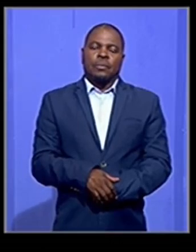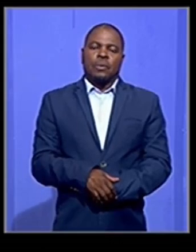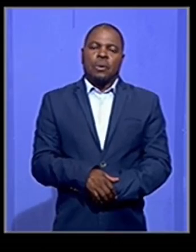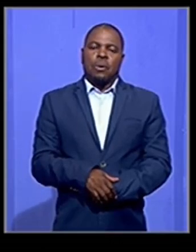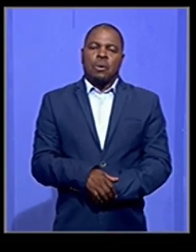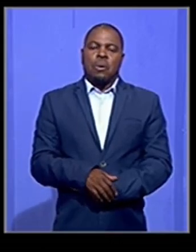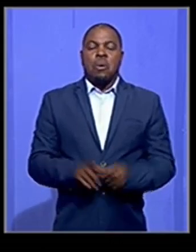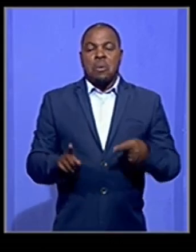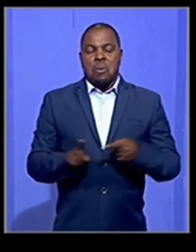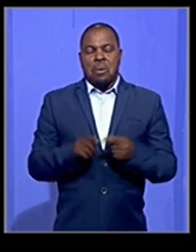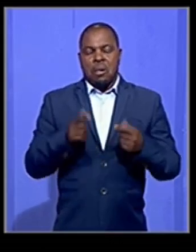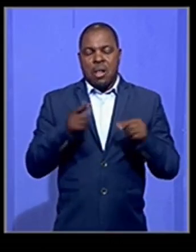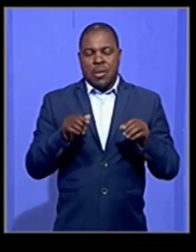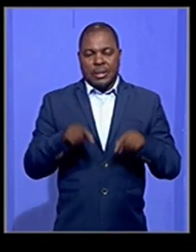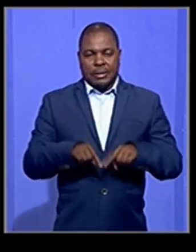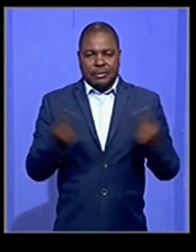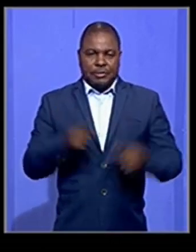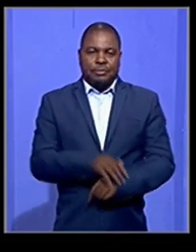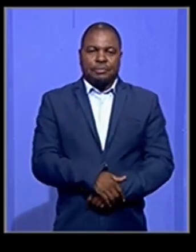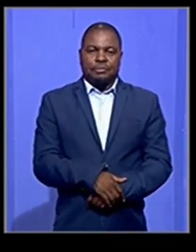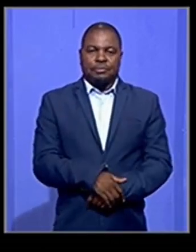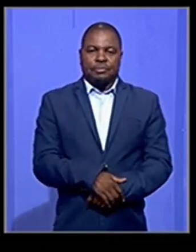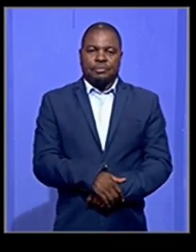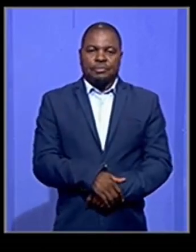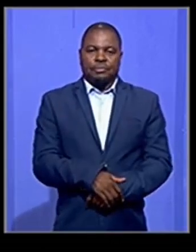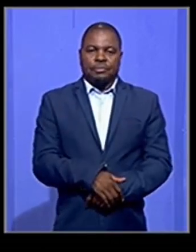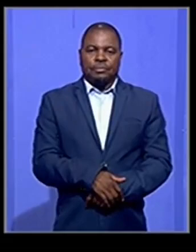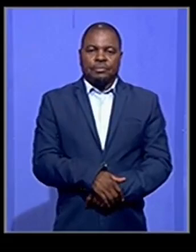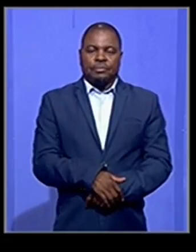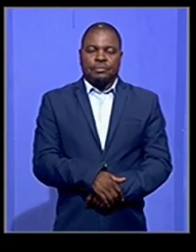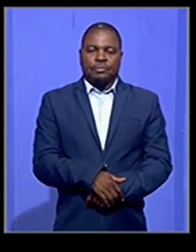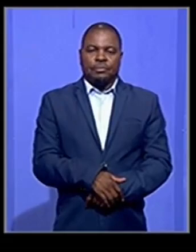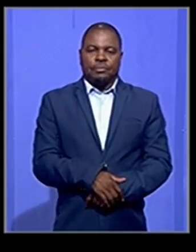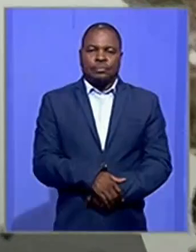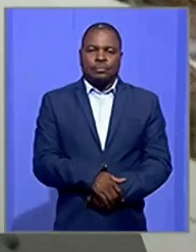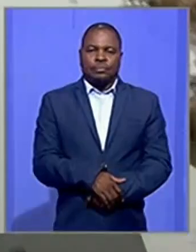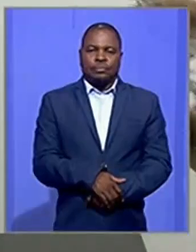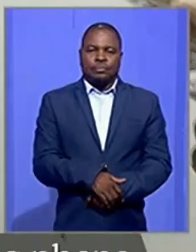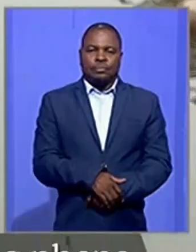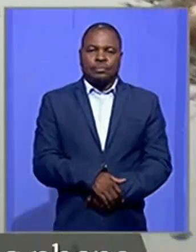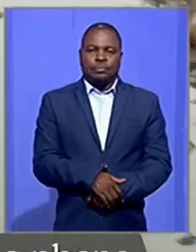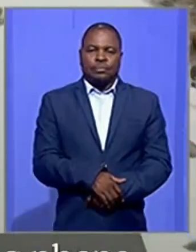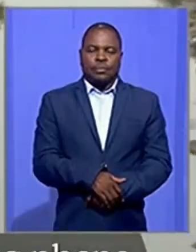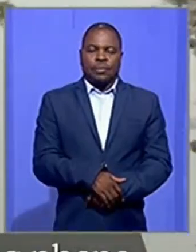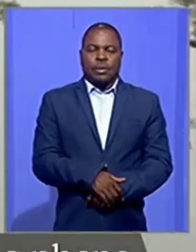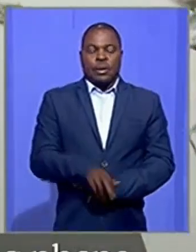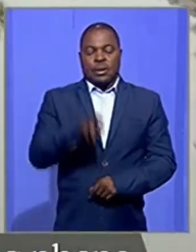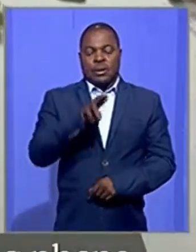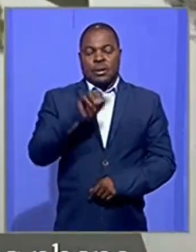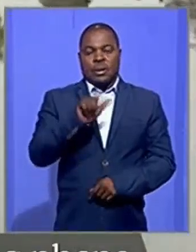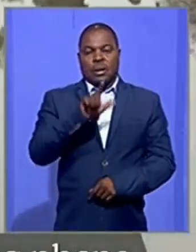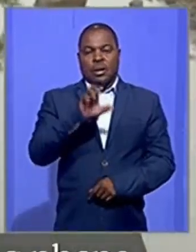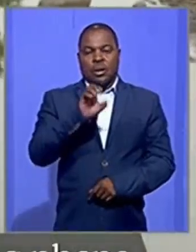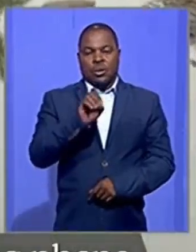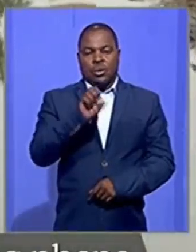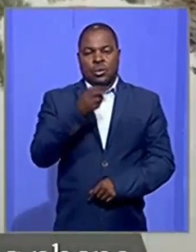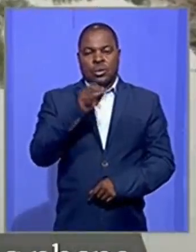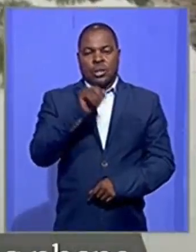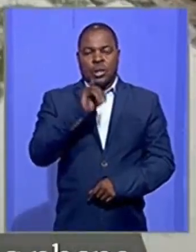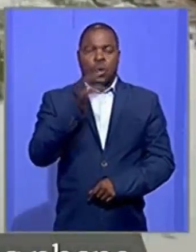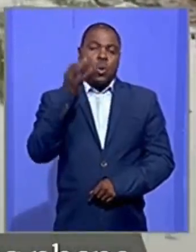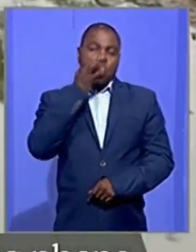di khulwane ne a ito ba bogwe ugwagwe uta gwejo pedzi. Rarushai a re dithulaganyo tsa nako